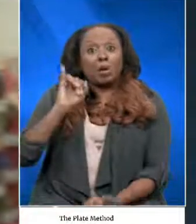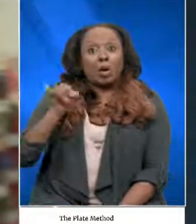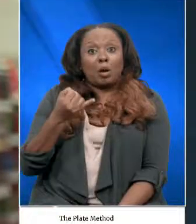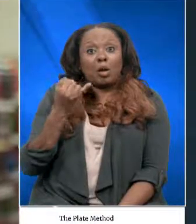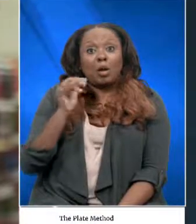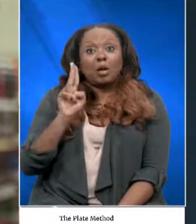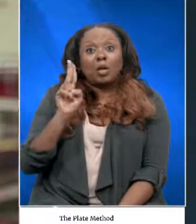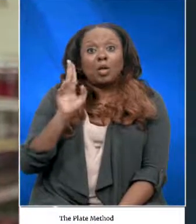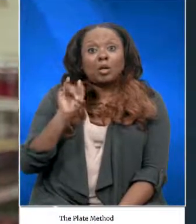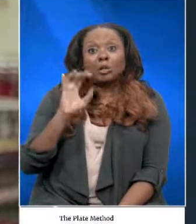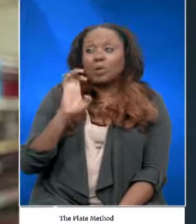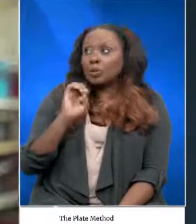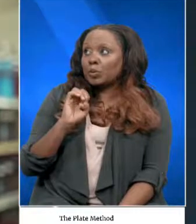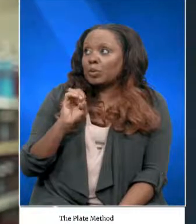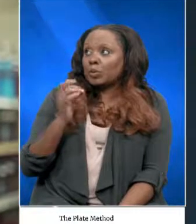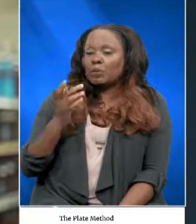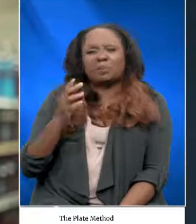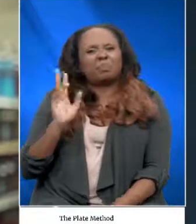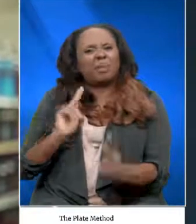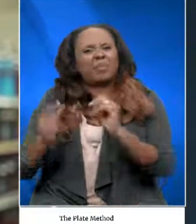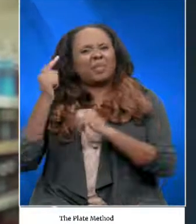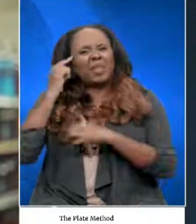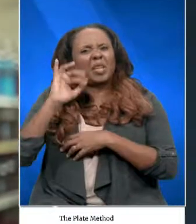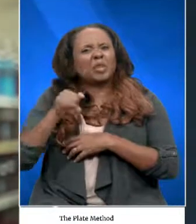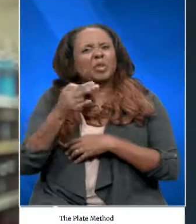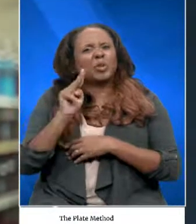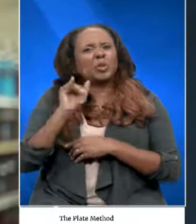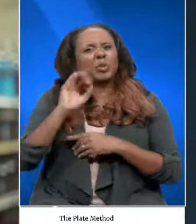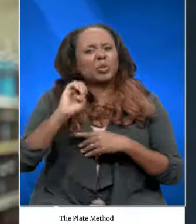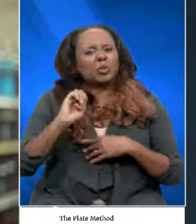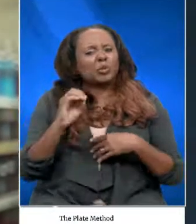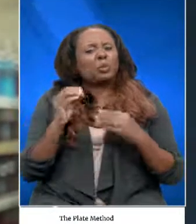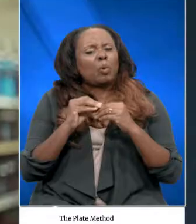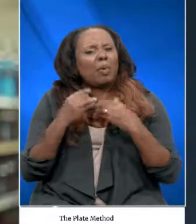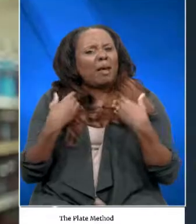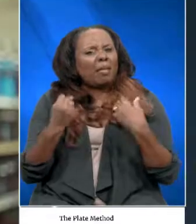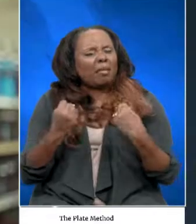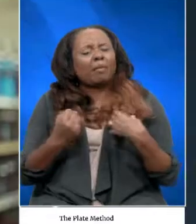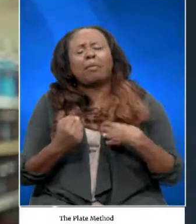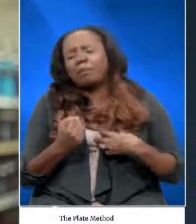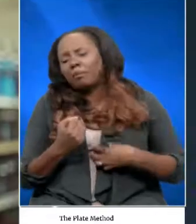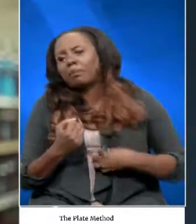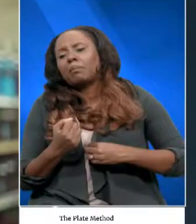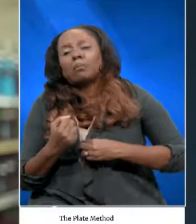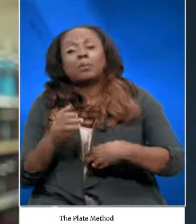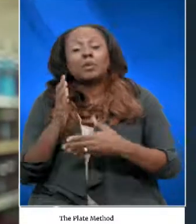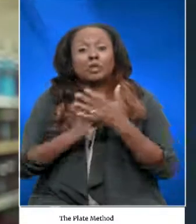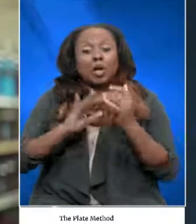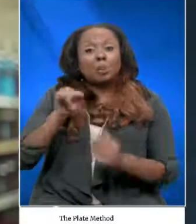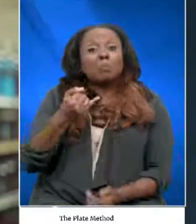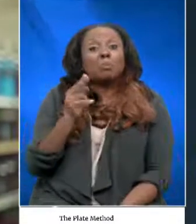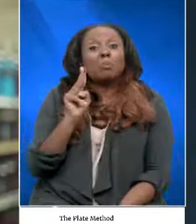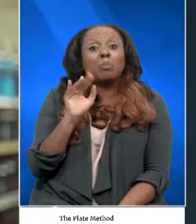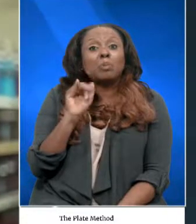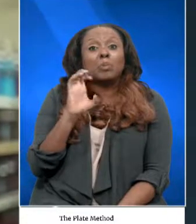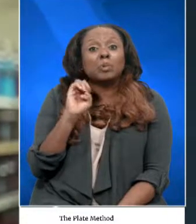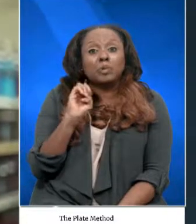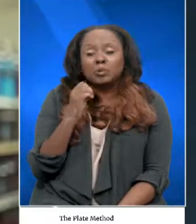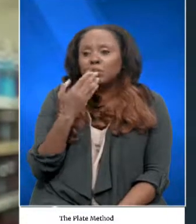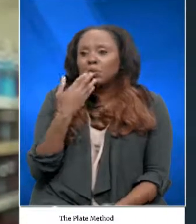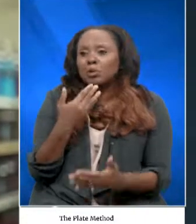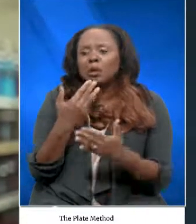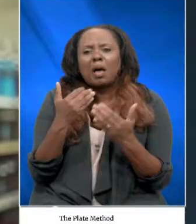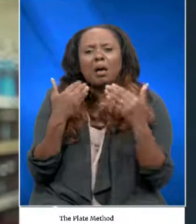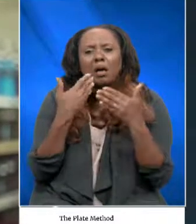juice versus a soft drink, so it's a healthier option. So yes, the juice has fruit juices in it. You know, it's a good source of vitamin C. In